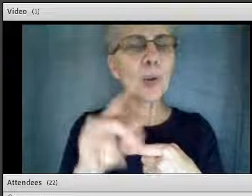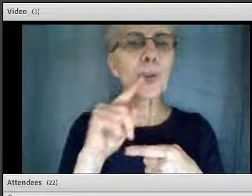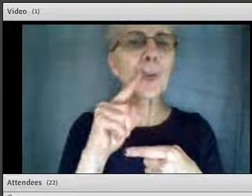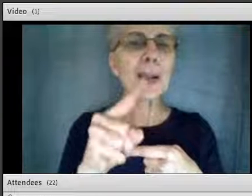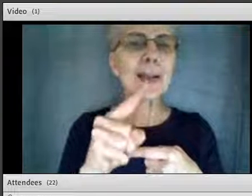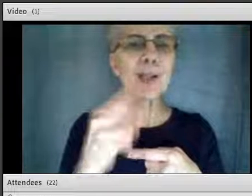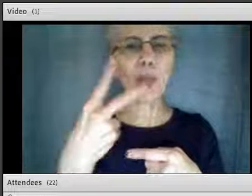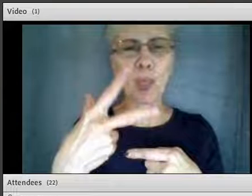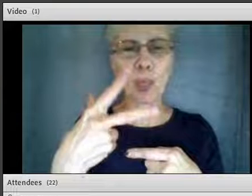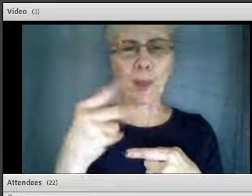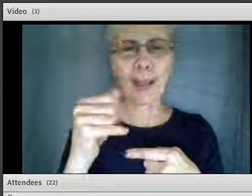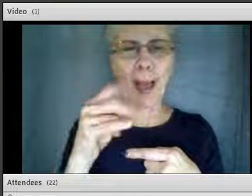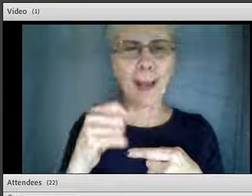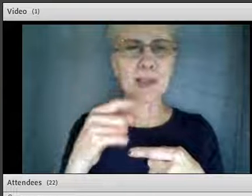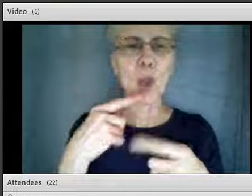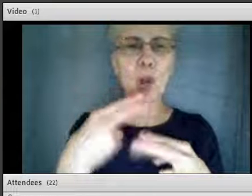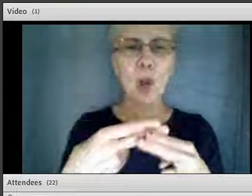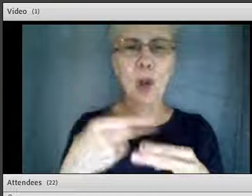hamburger menu.